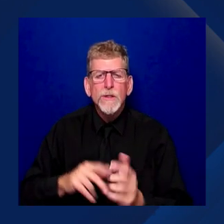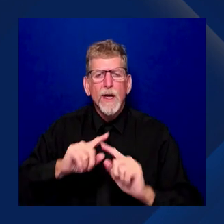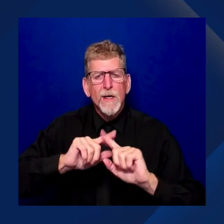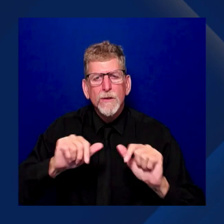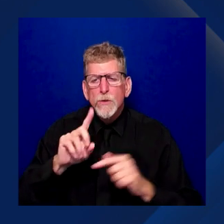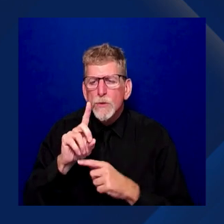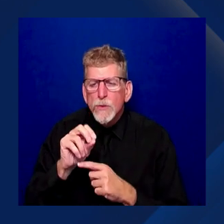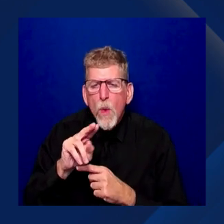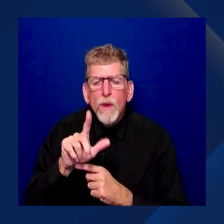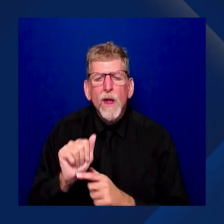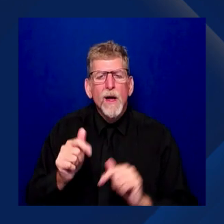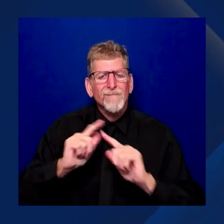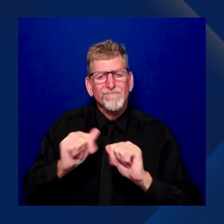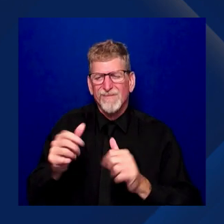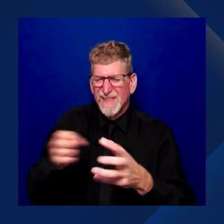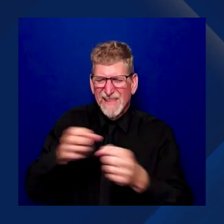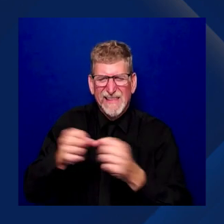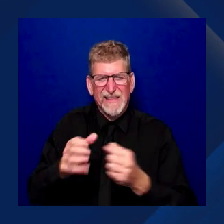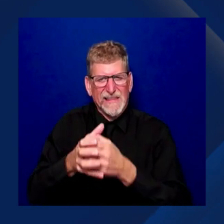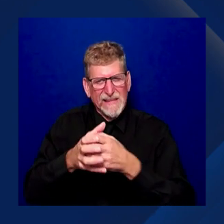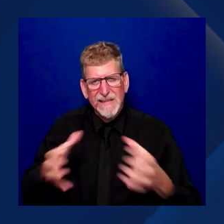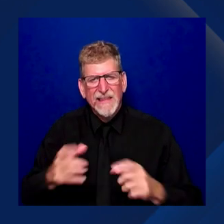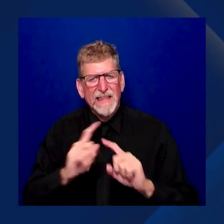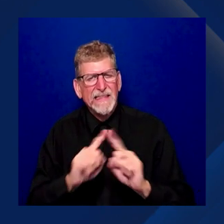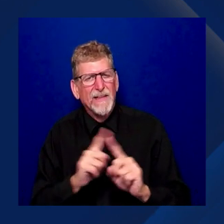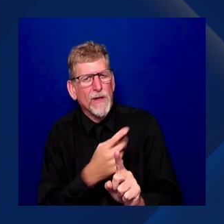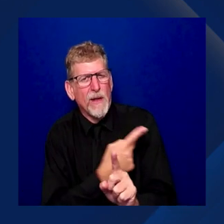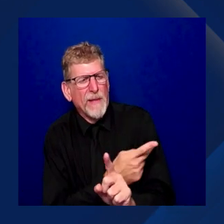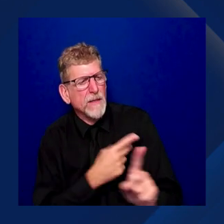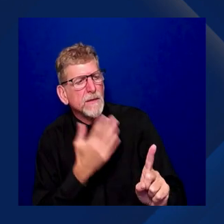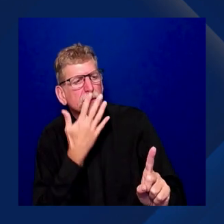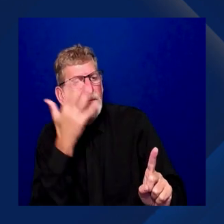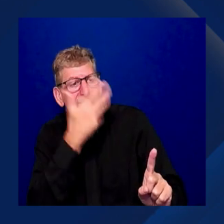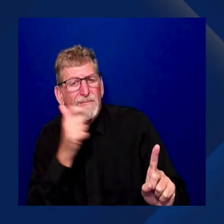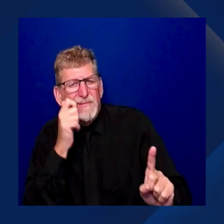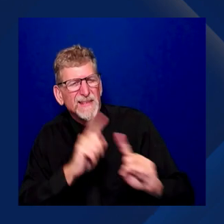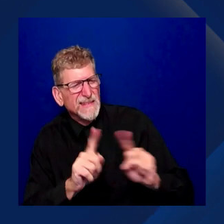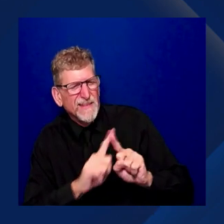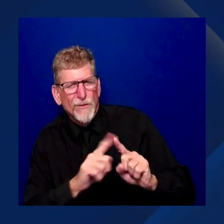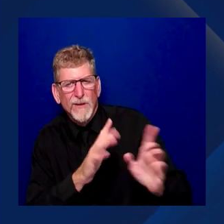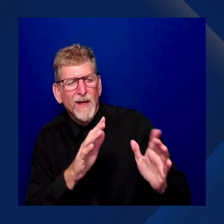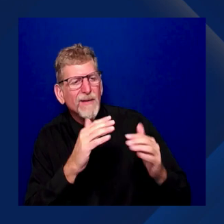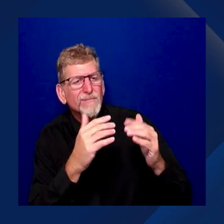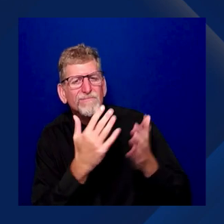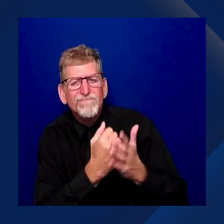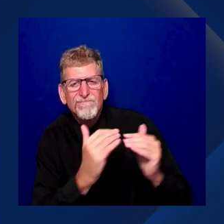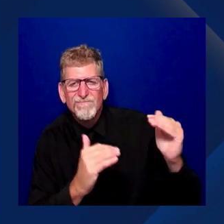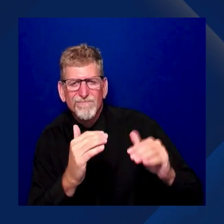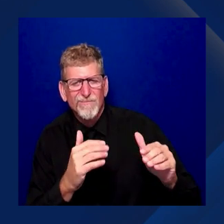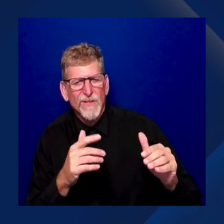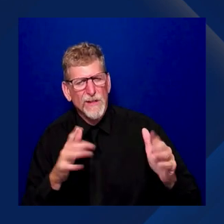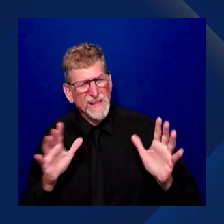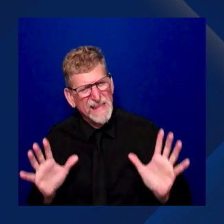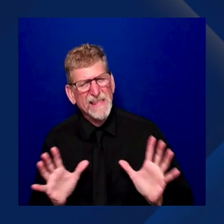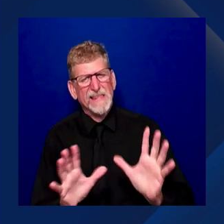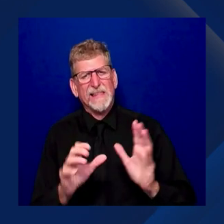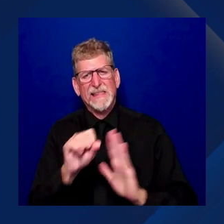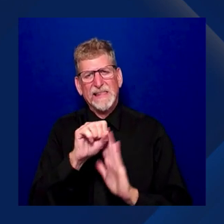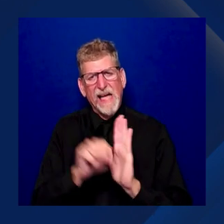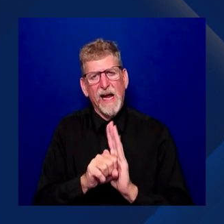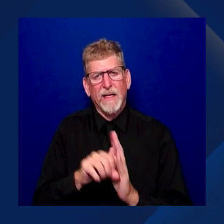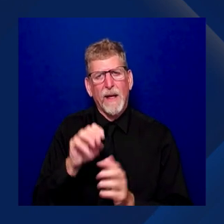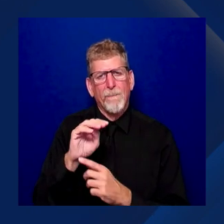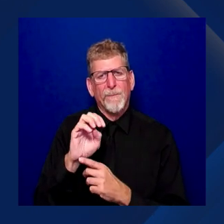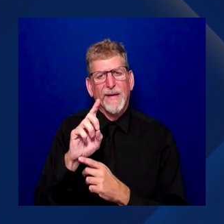different patients of all identities require. And why we must encourage state Medicaid programs to implement innovative